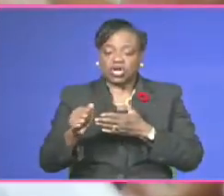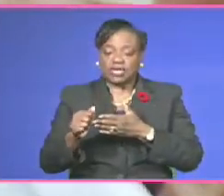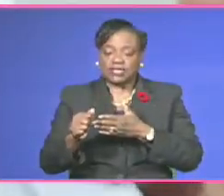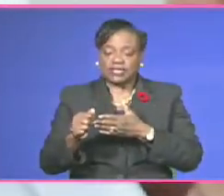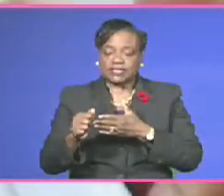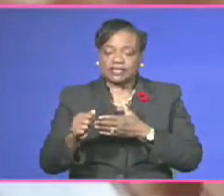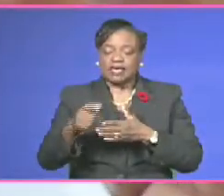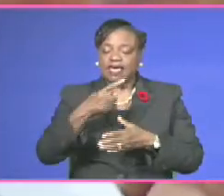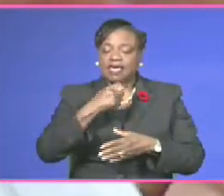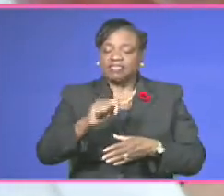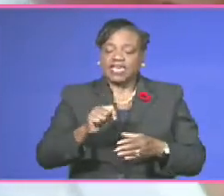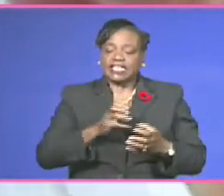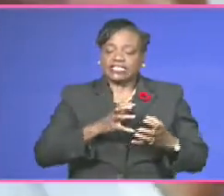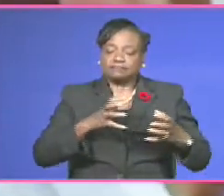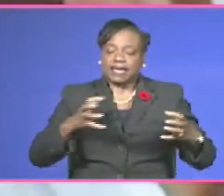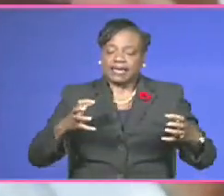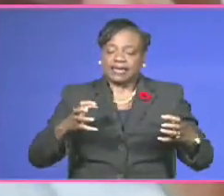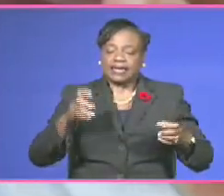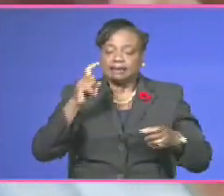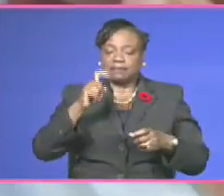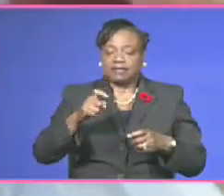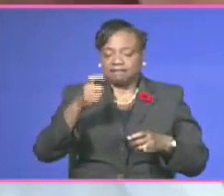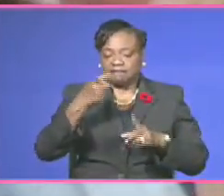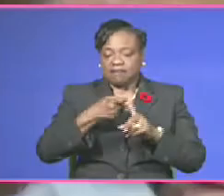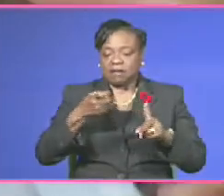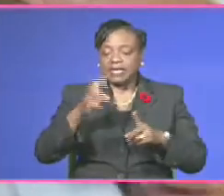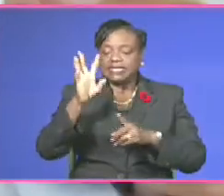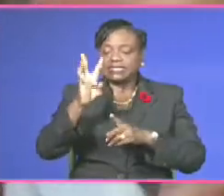expander will range anywhere from $600 to